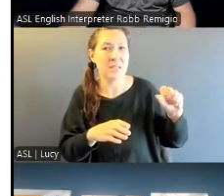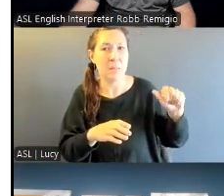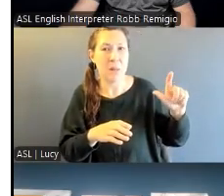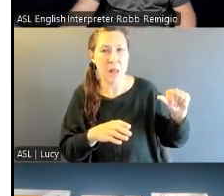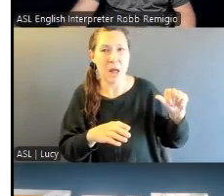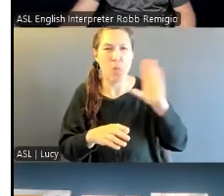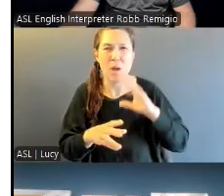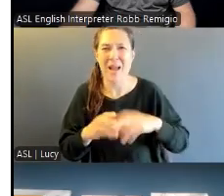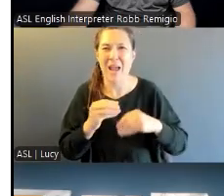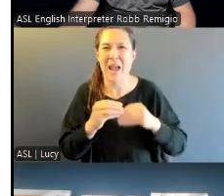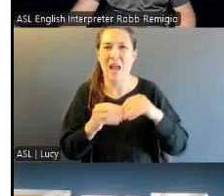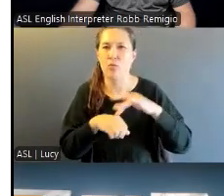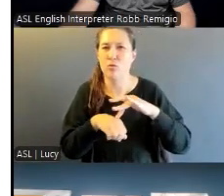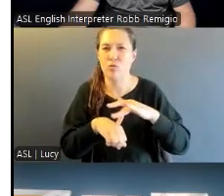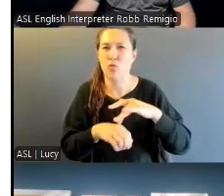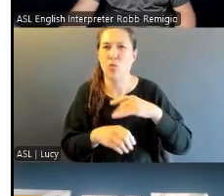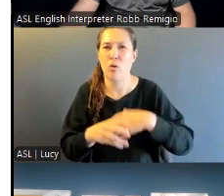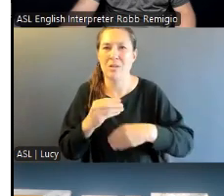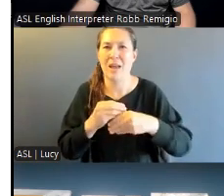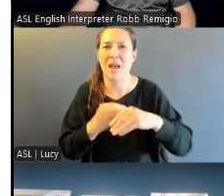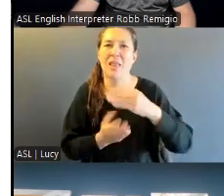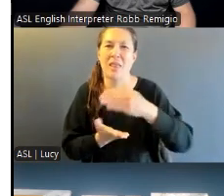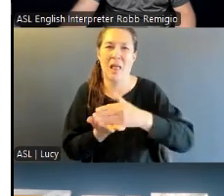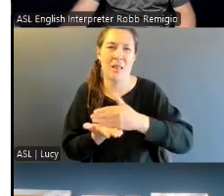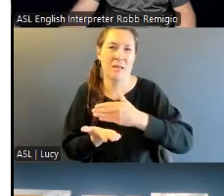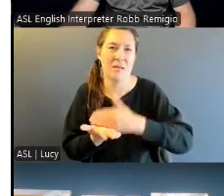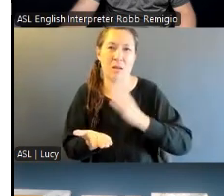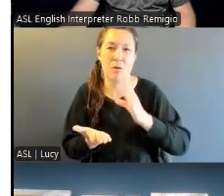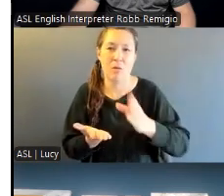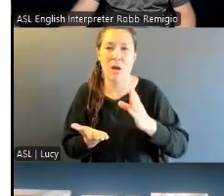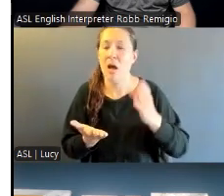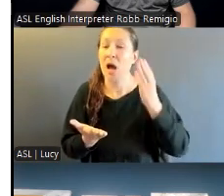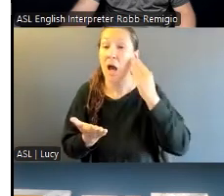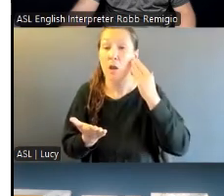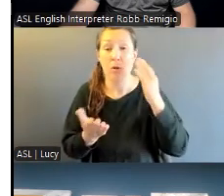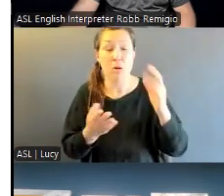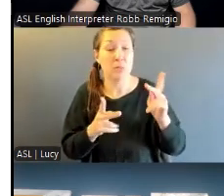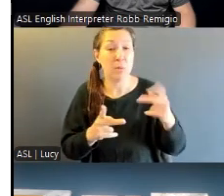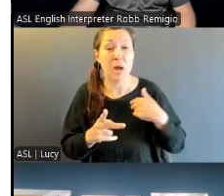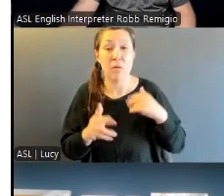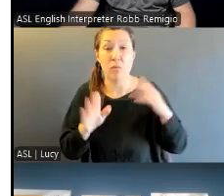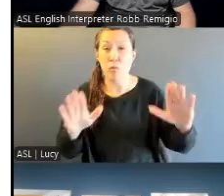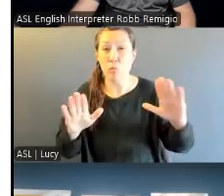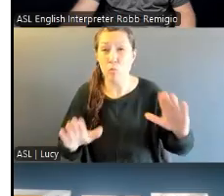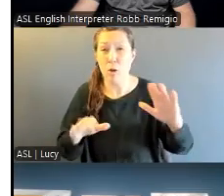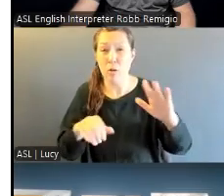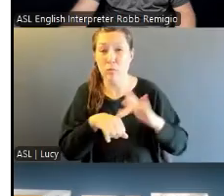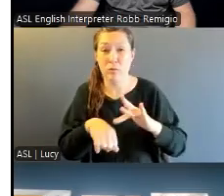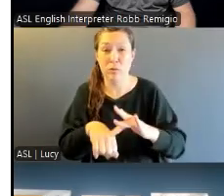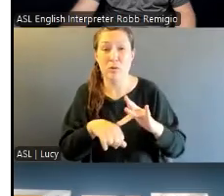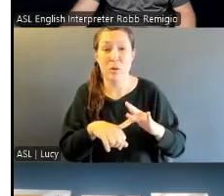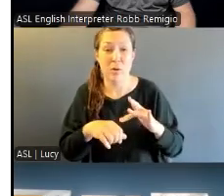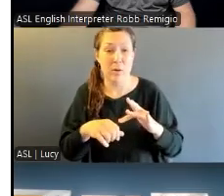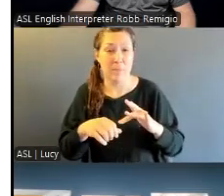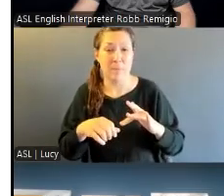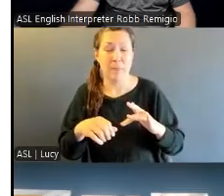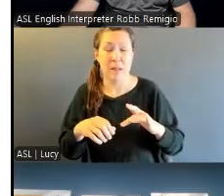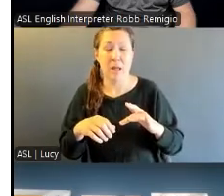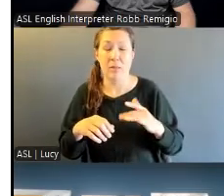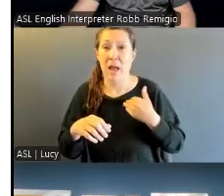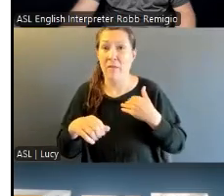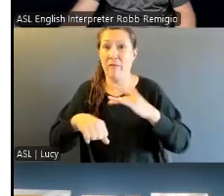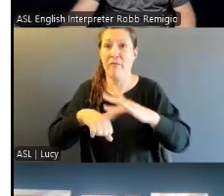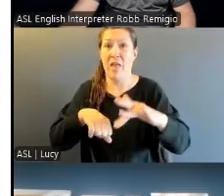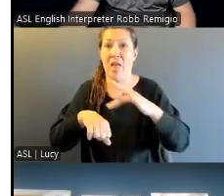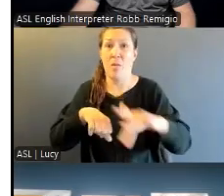lot of wonderful resources that people have been putting out there and developing really to support our neighbors, our residents, the folks who live here as part of